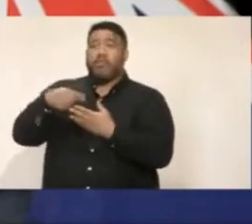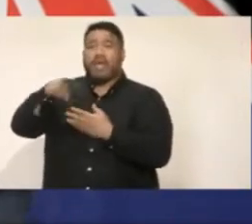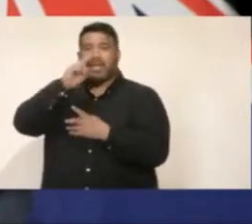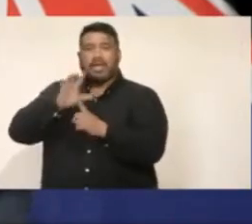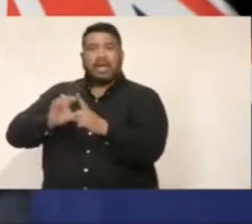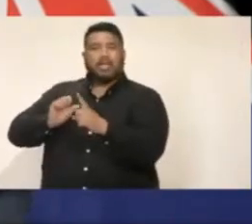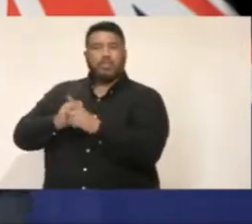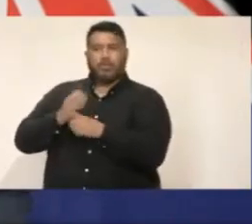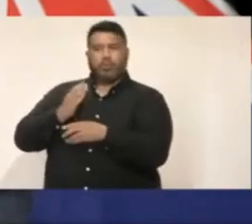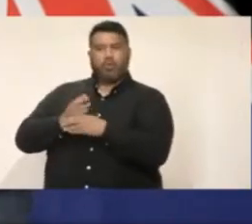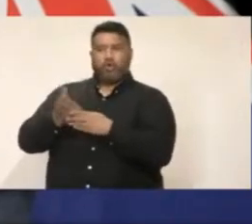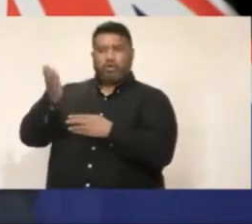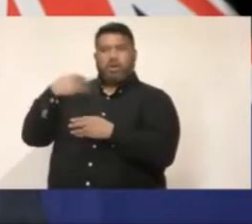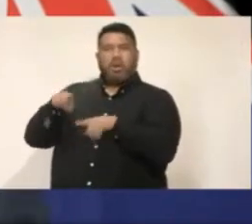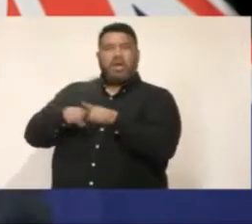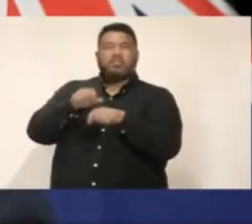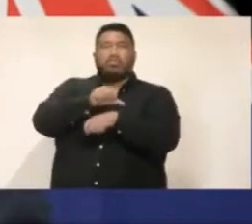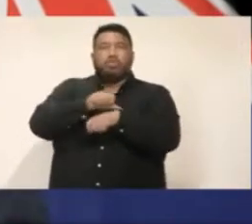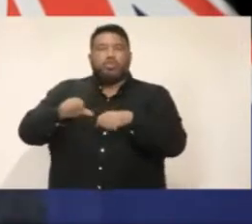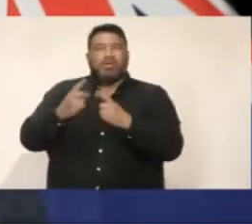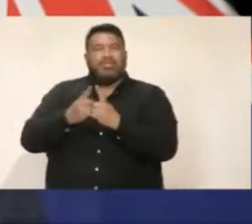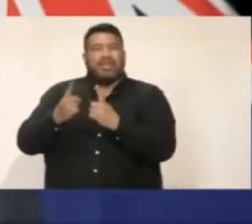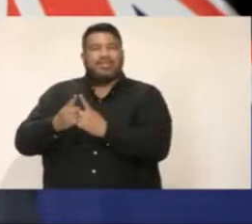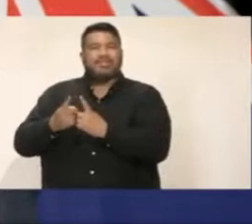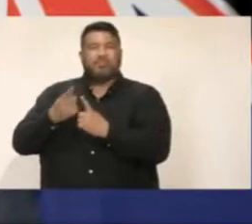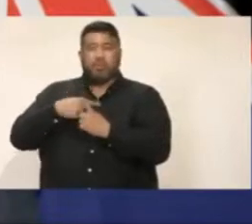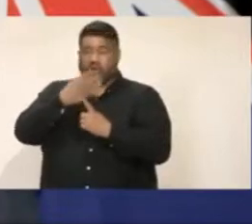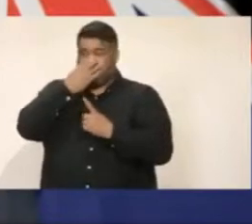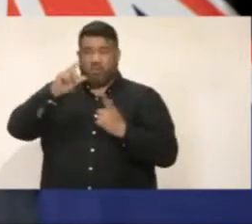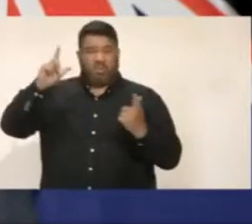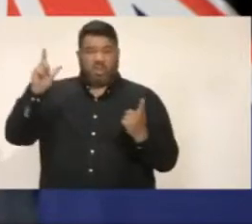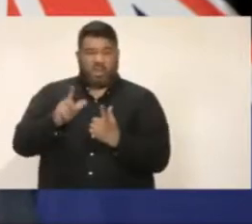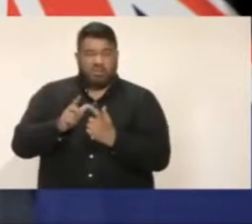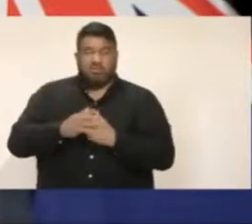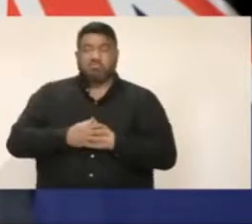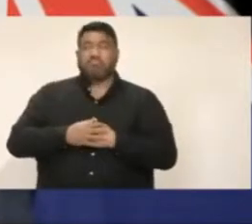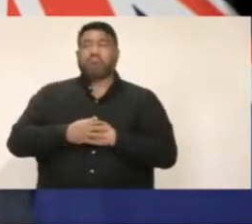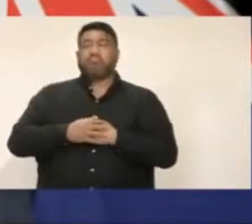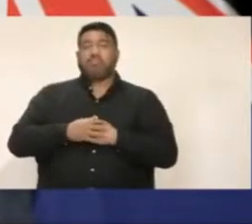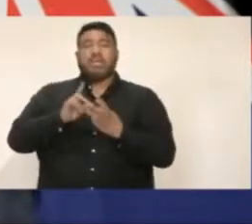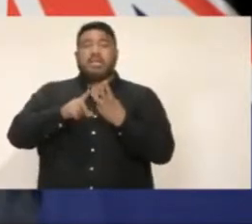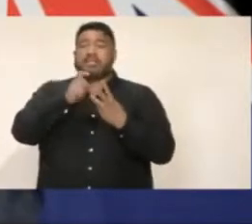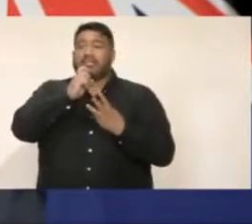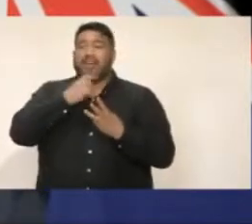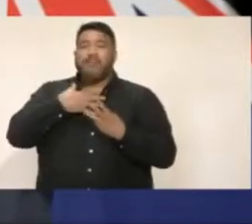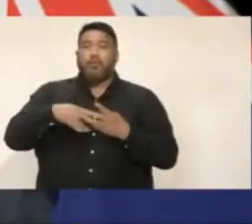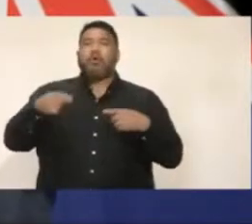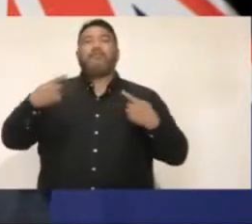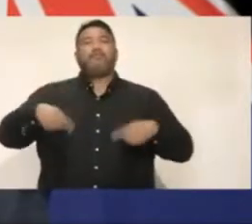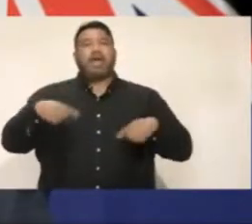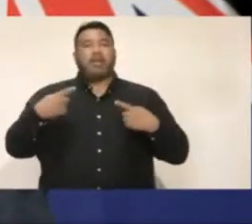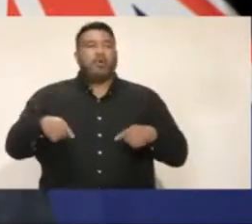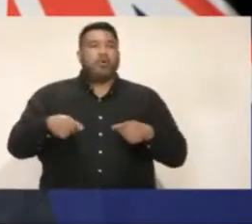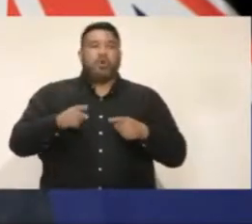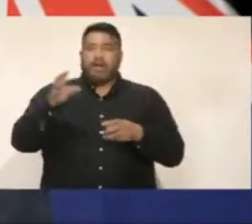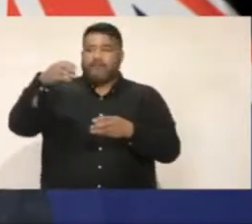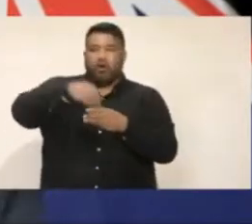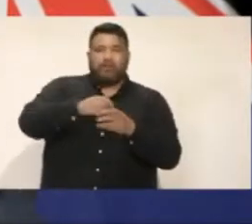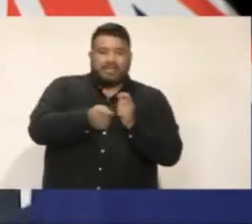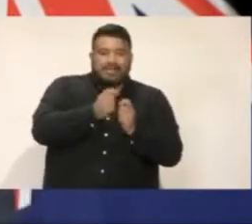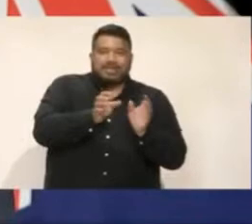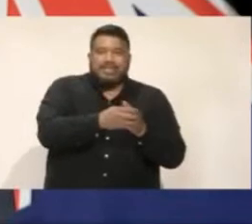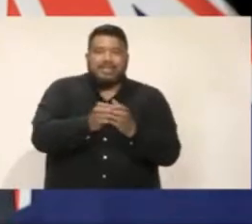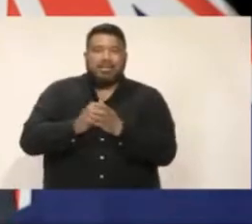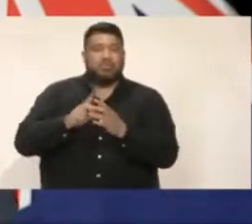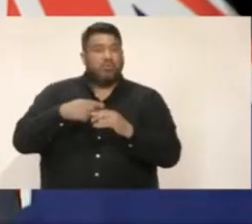for the elective work, the planned care, and also has taken the pressure off so staff could be freed up to do some of the testing work that is being